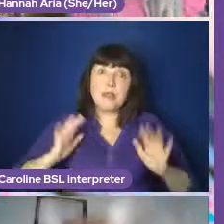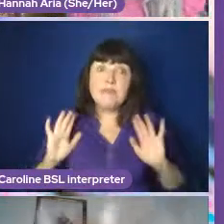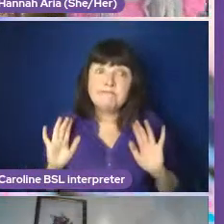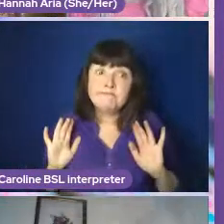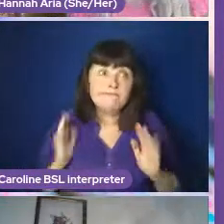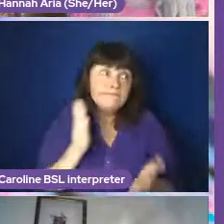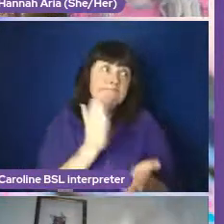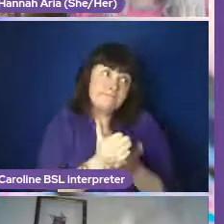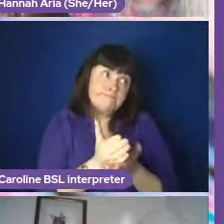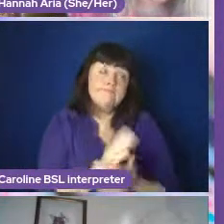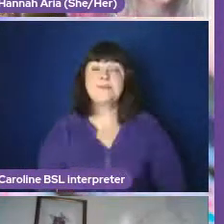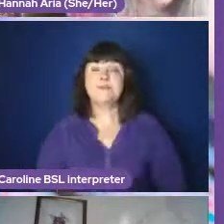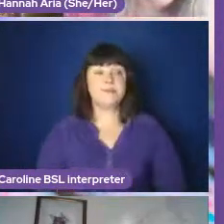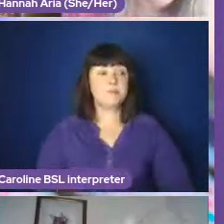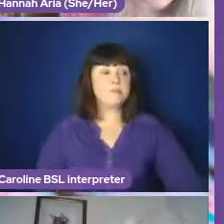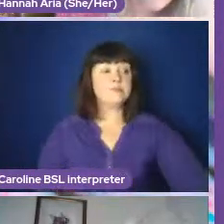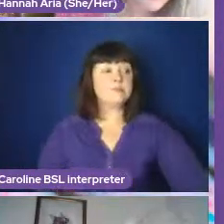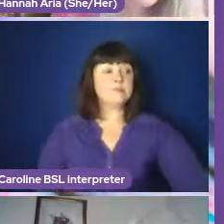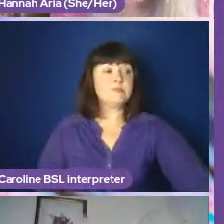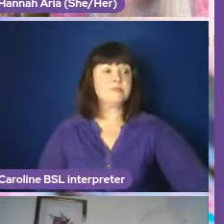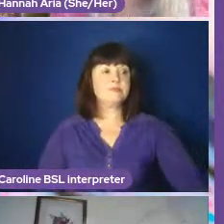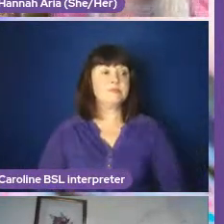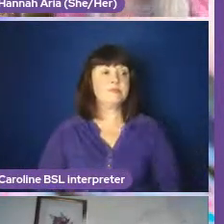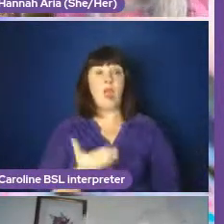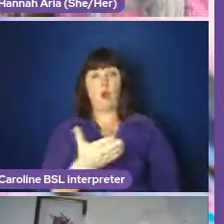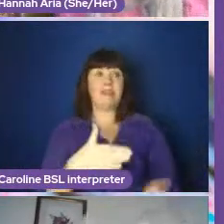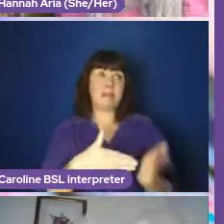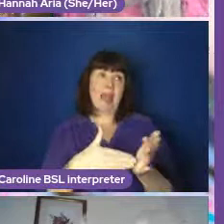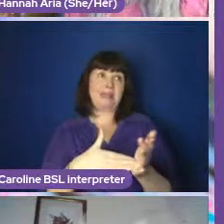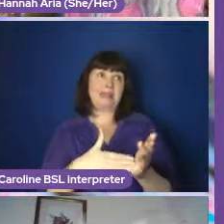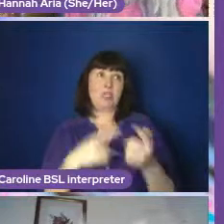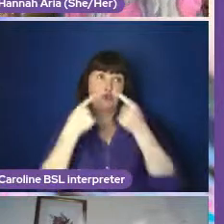Absolutely. Unlike you, Mandy the owl. Ah.